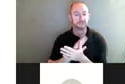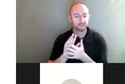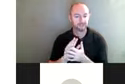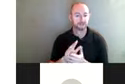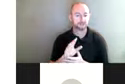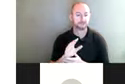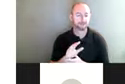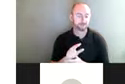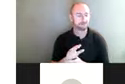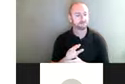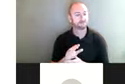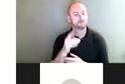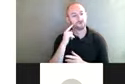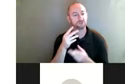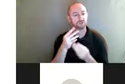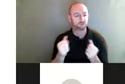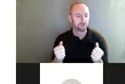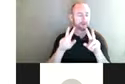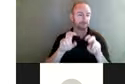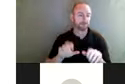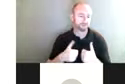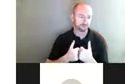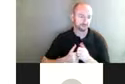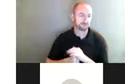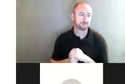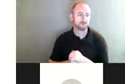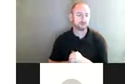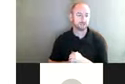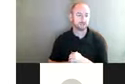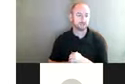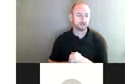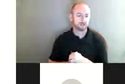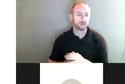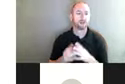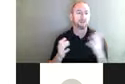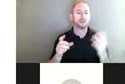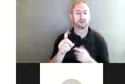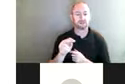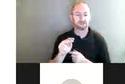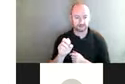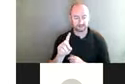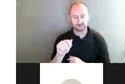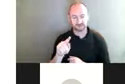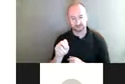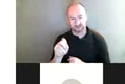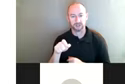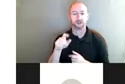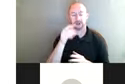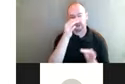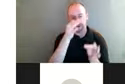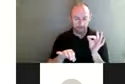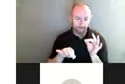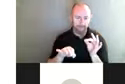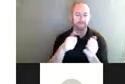to solve a great visual analysis challenge. We've got a lot of dense data. We need a way to simplify it. We need a way to